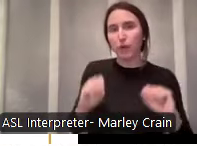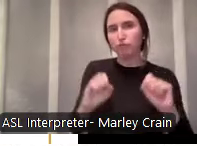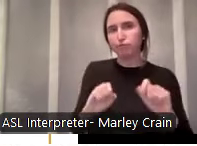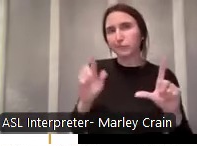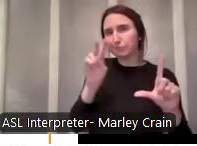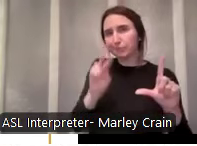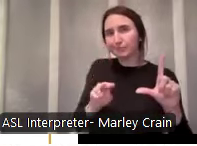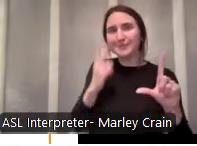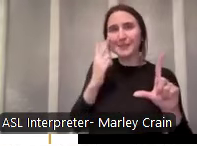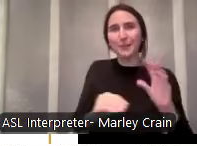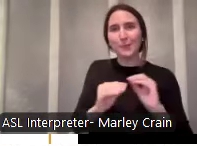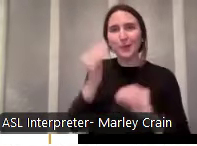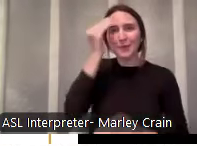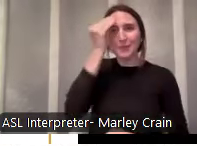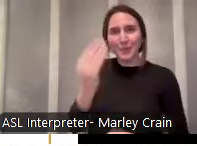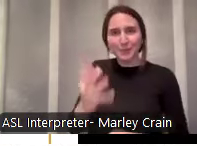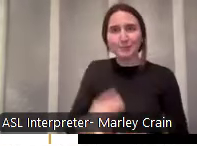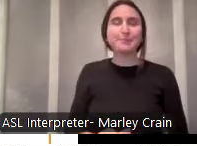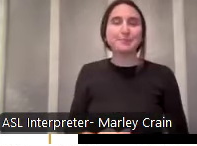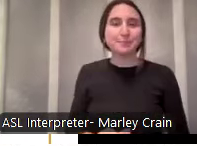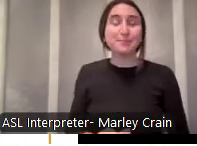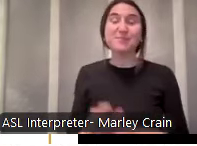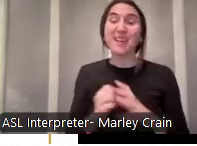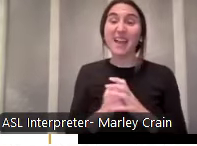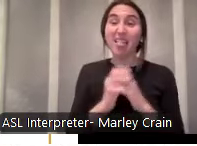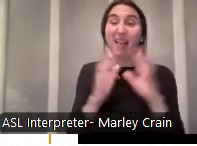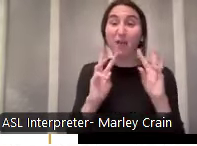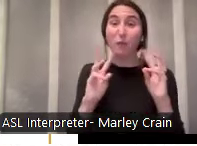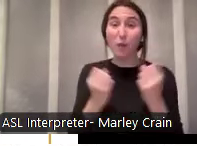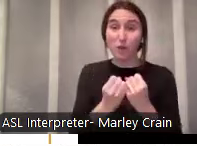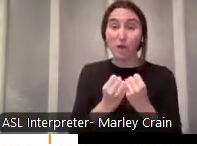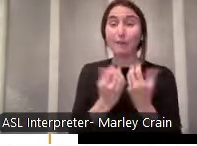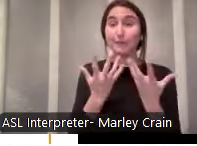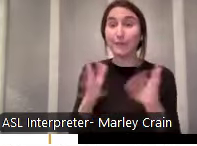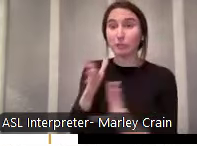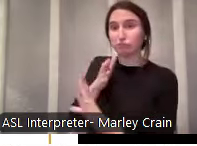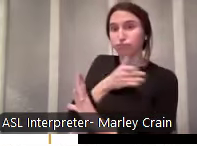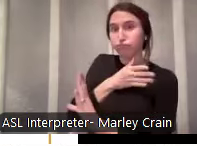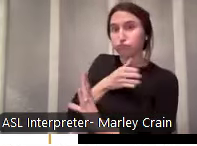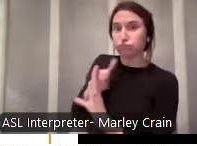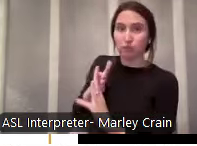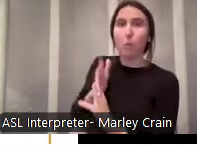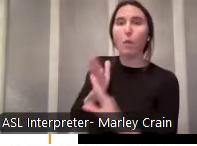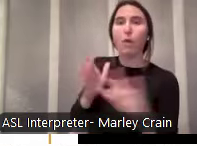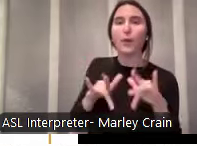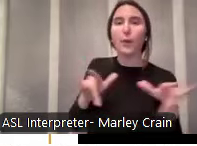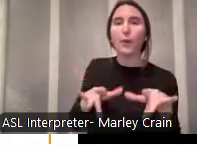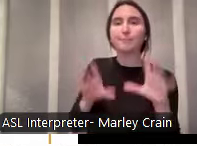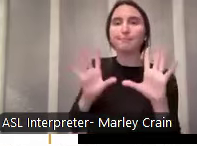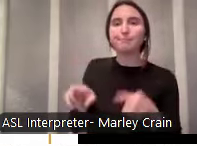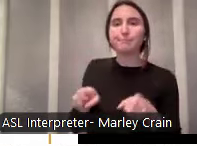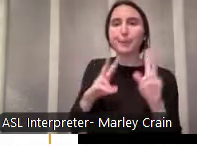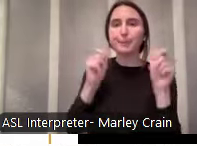projects. We have a lot of webinars recorded, so you can go there and filter by the subject,